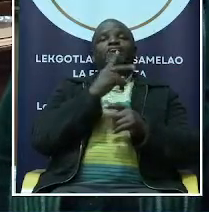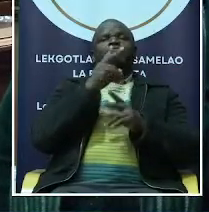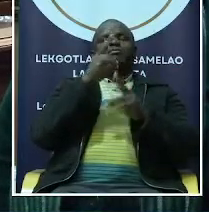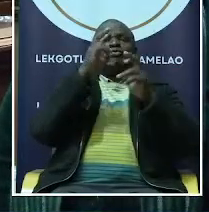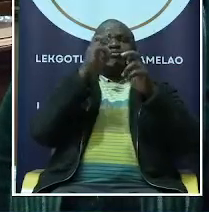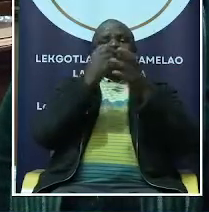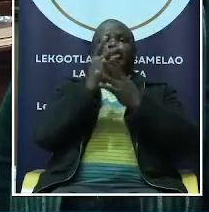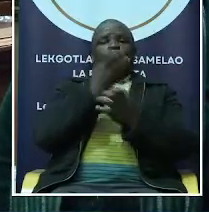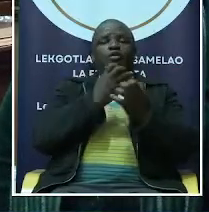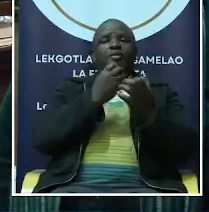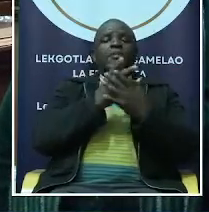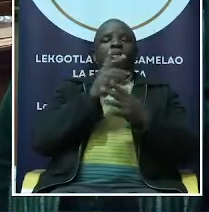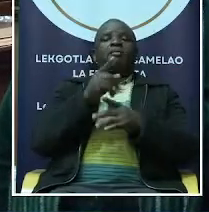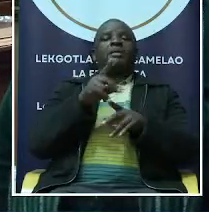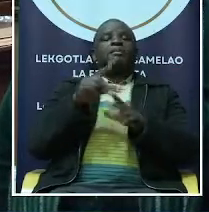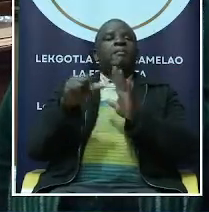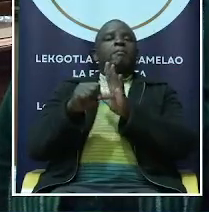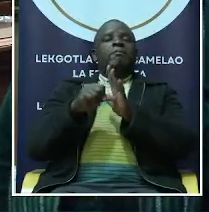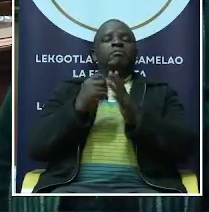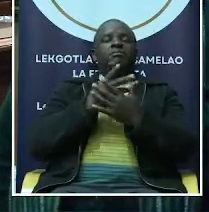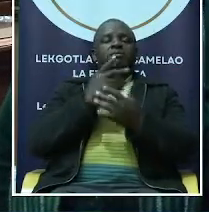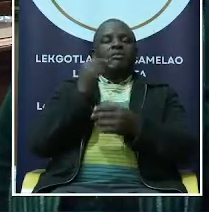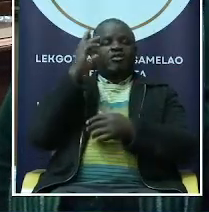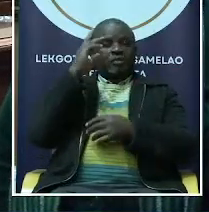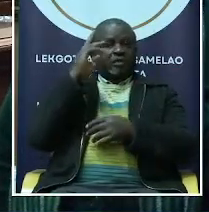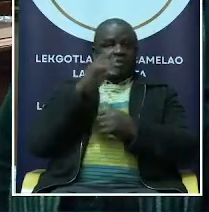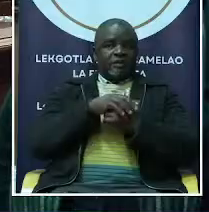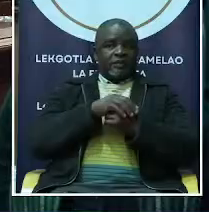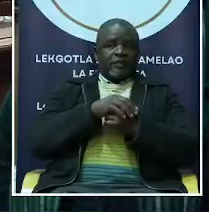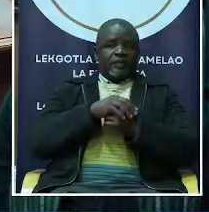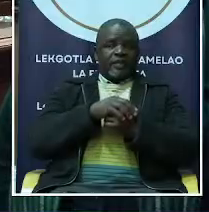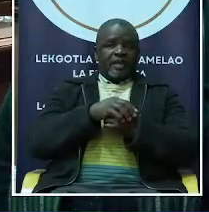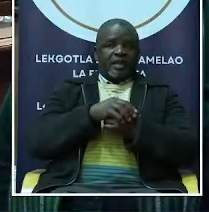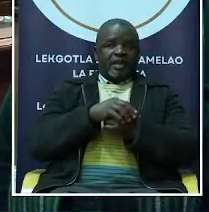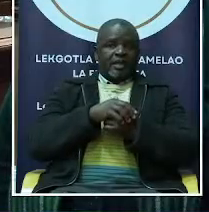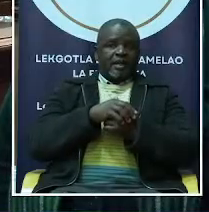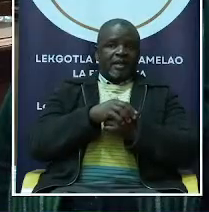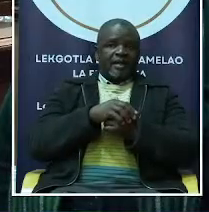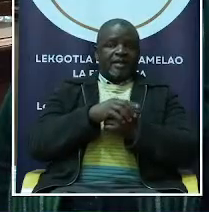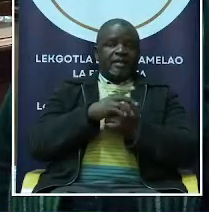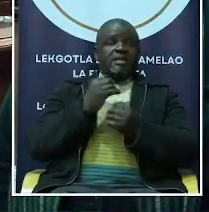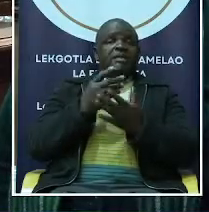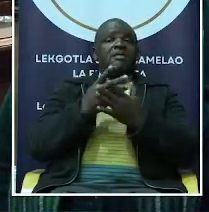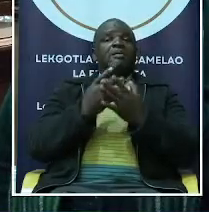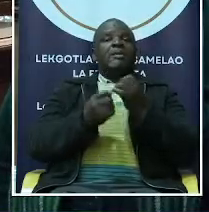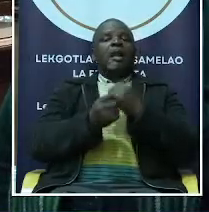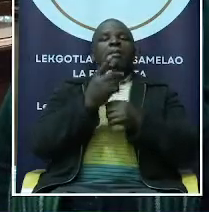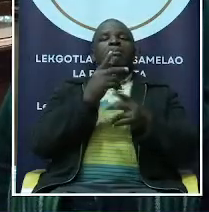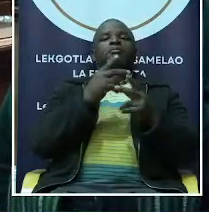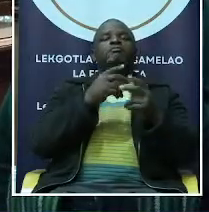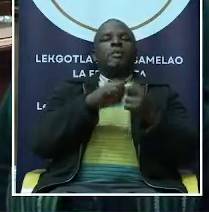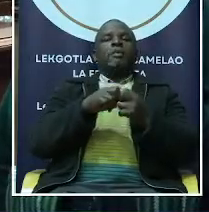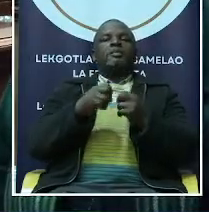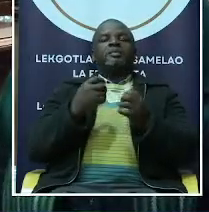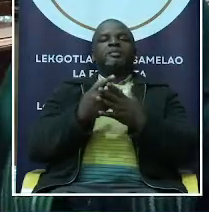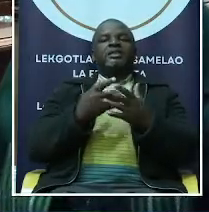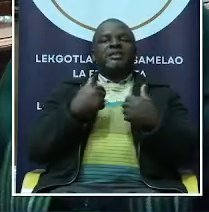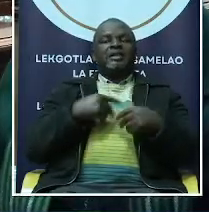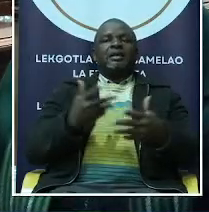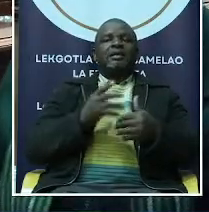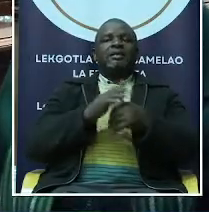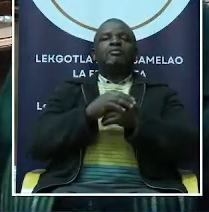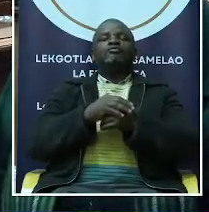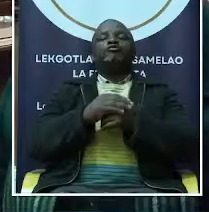need to understand that where there is a crisis, you find the crisis happening in